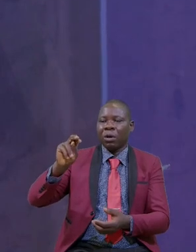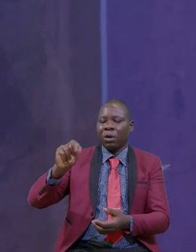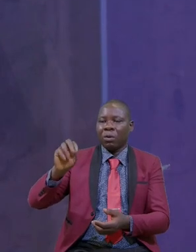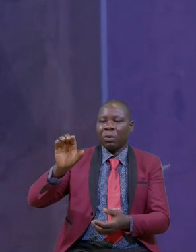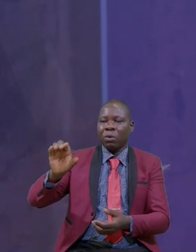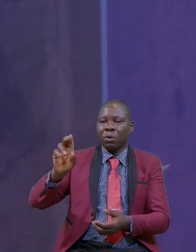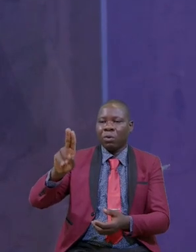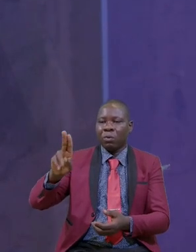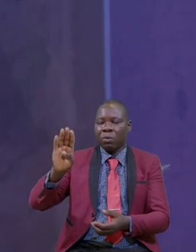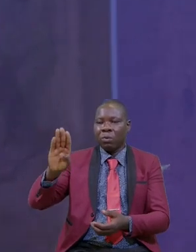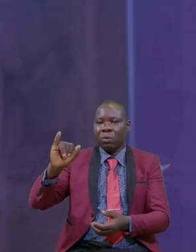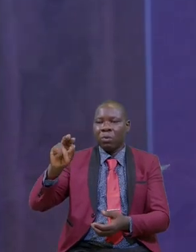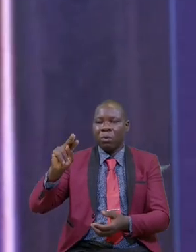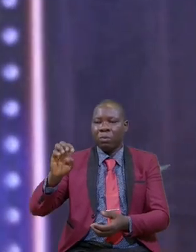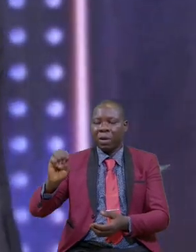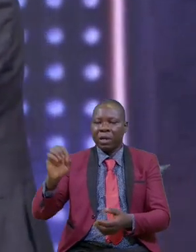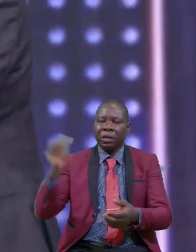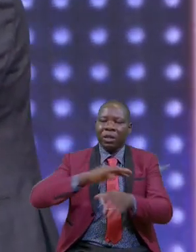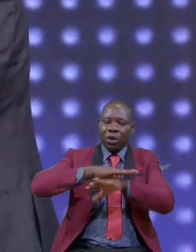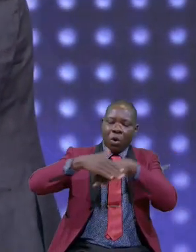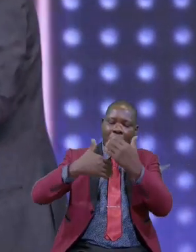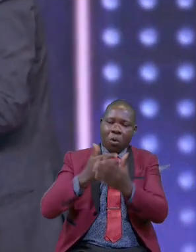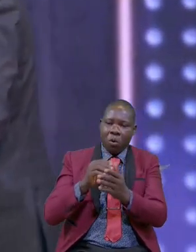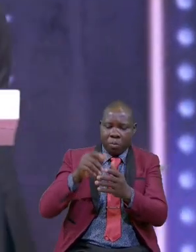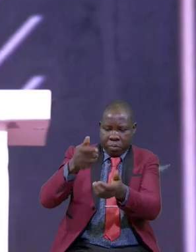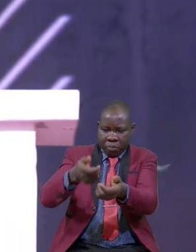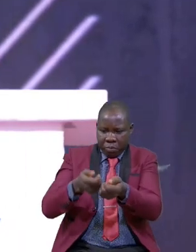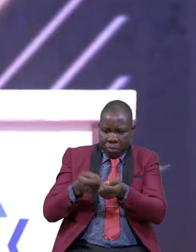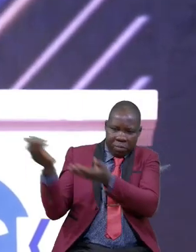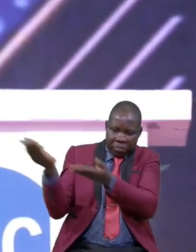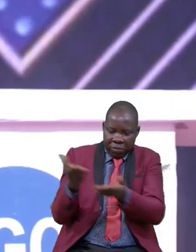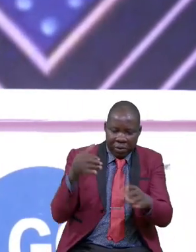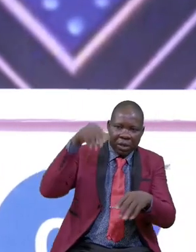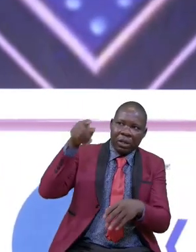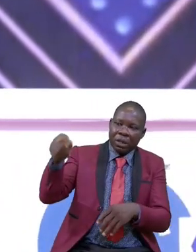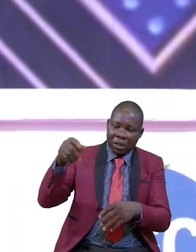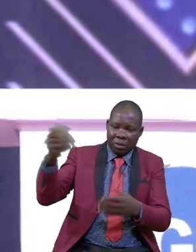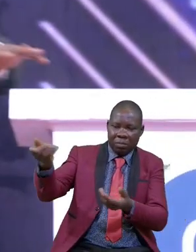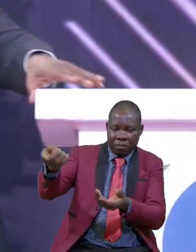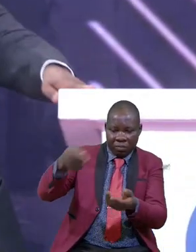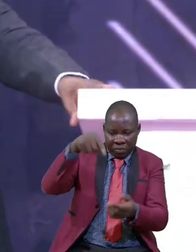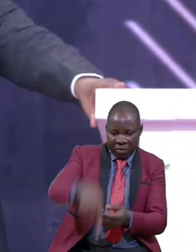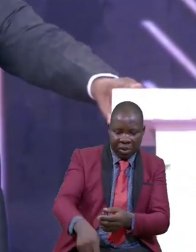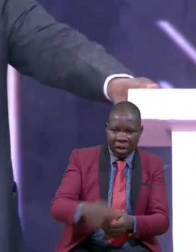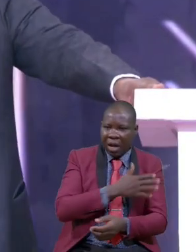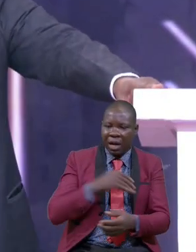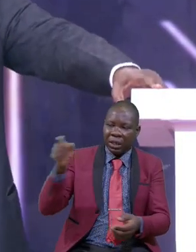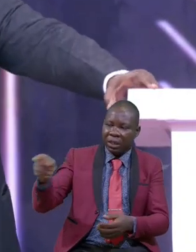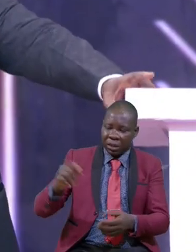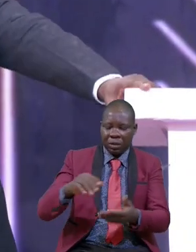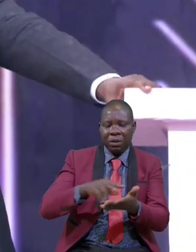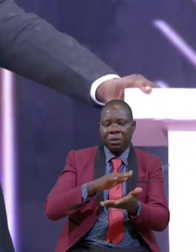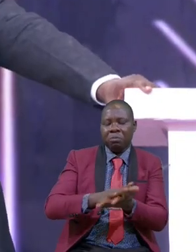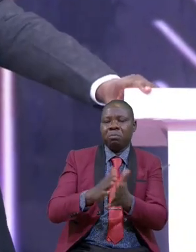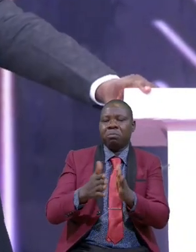pulled him down and he built a shrine and whatever for all the